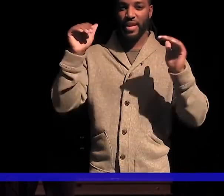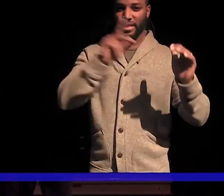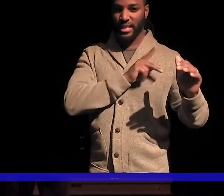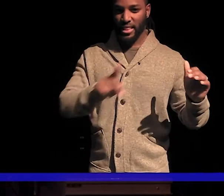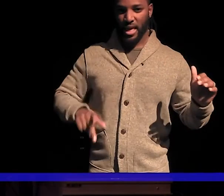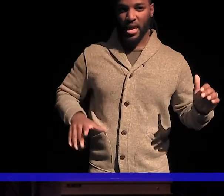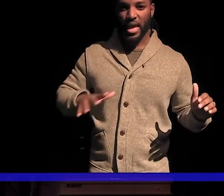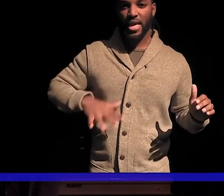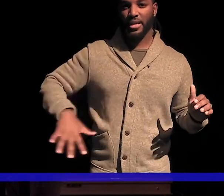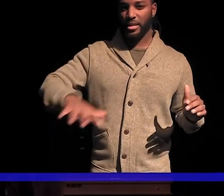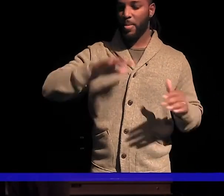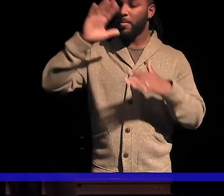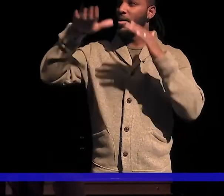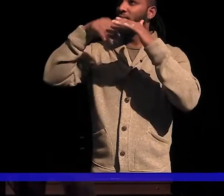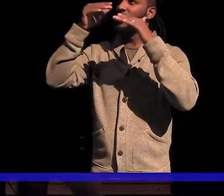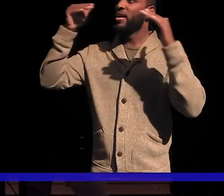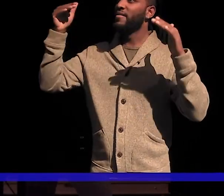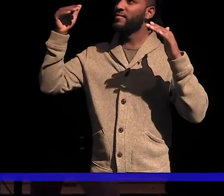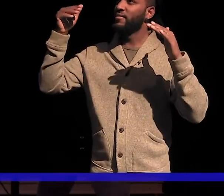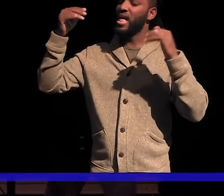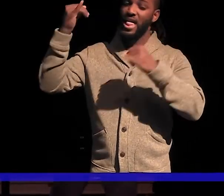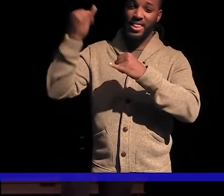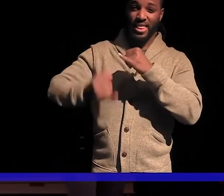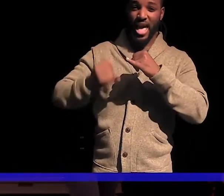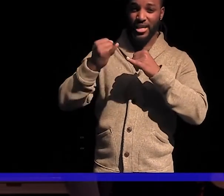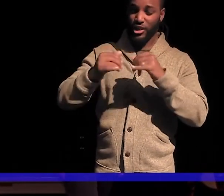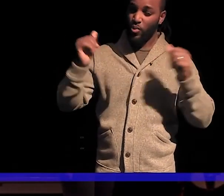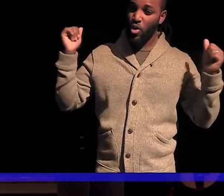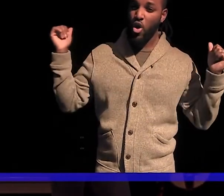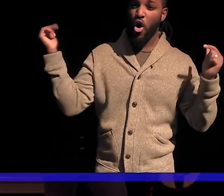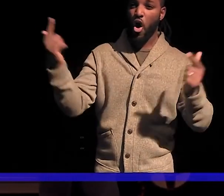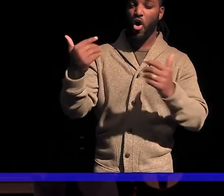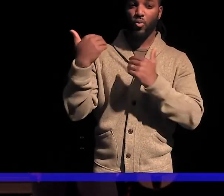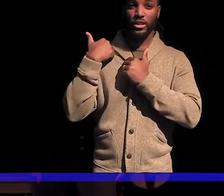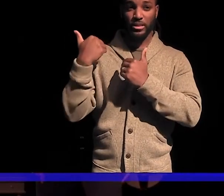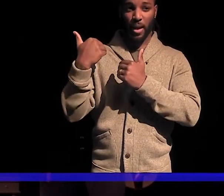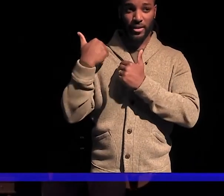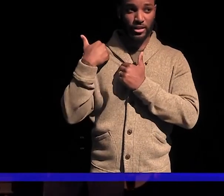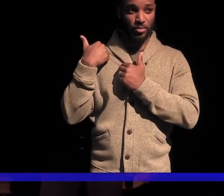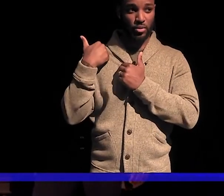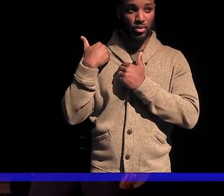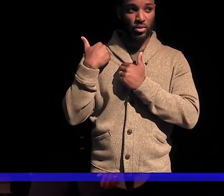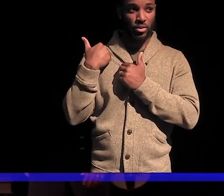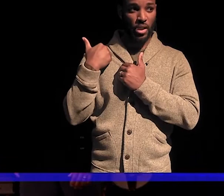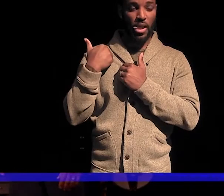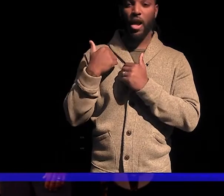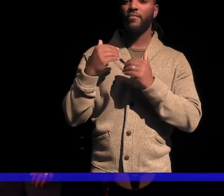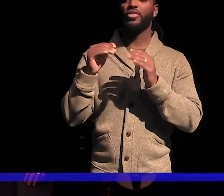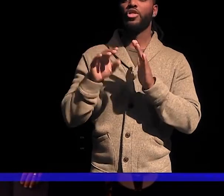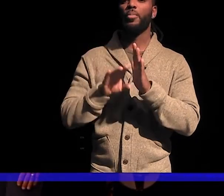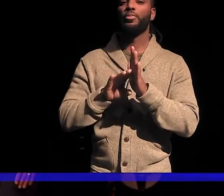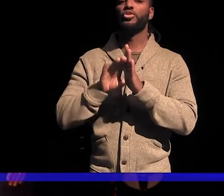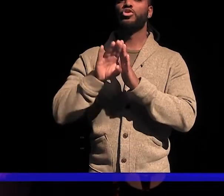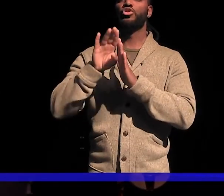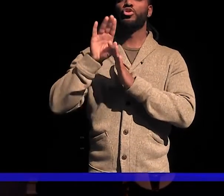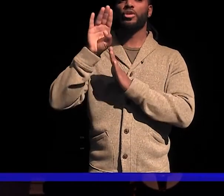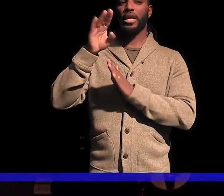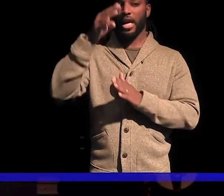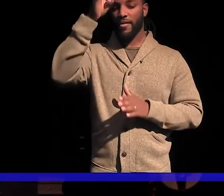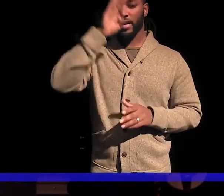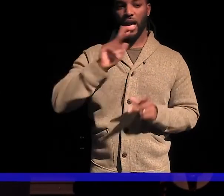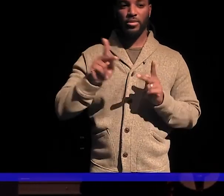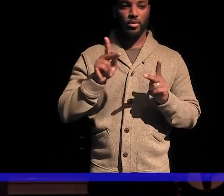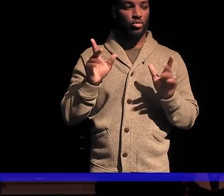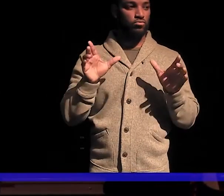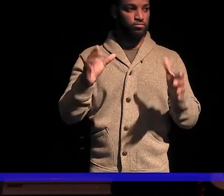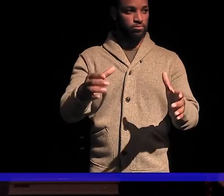Lastly, we're all responsible for the maturity of the body of Christ and God's people. So